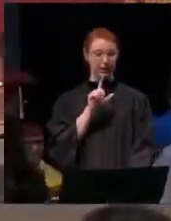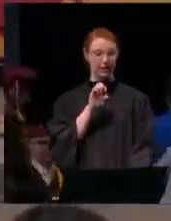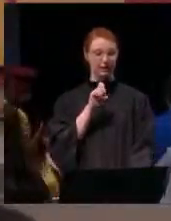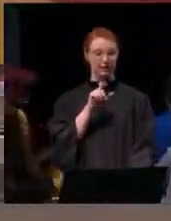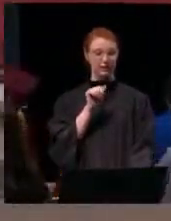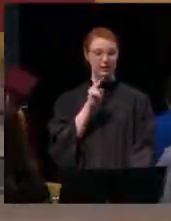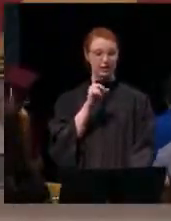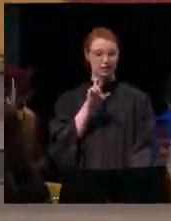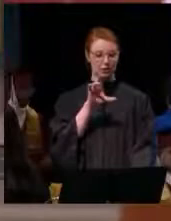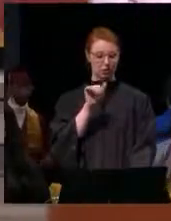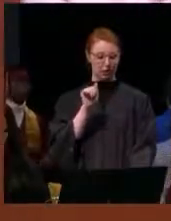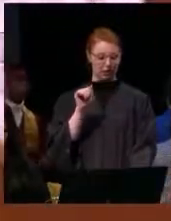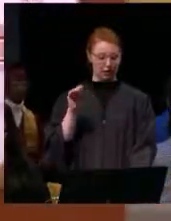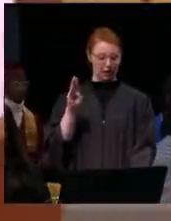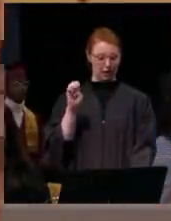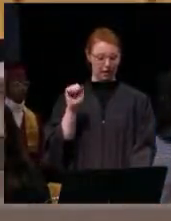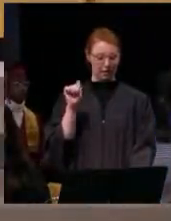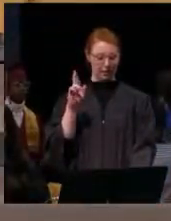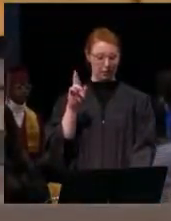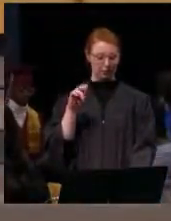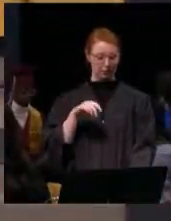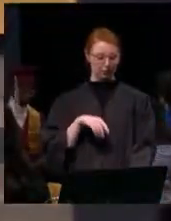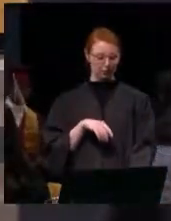Alexandra Bear.